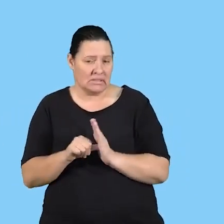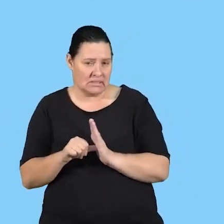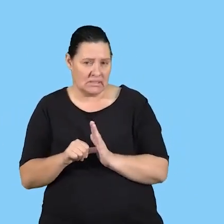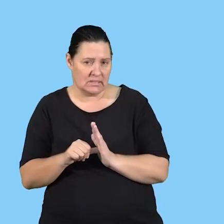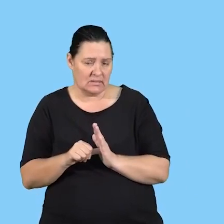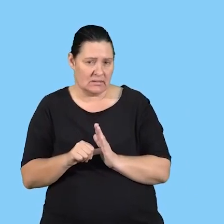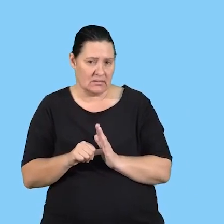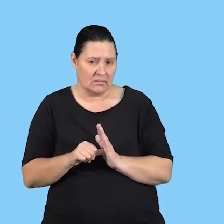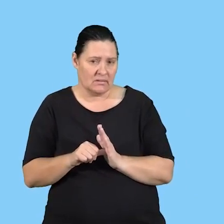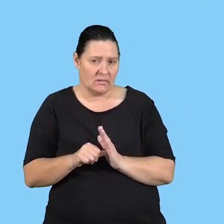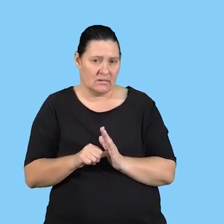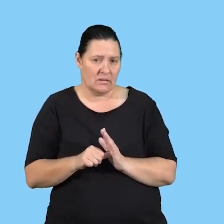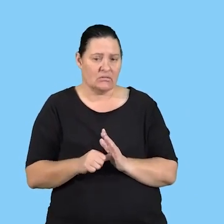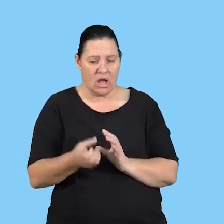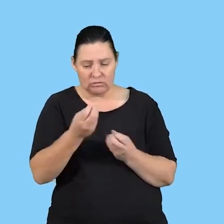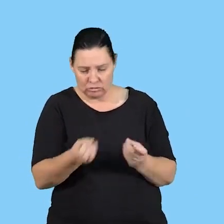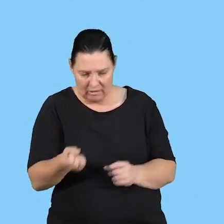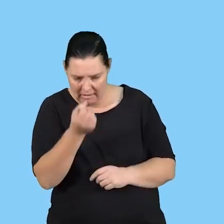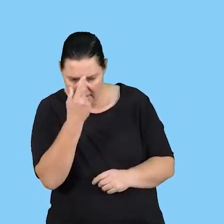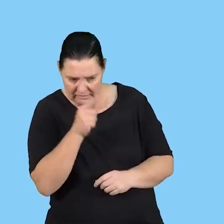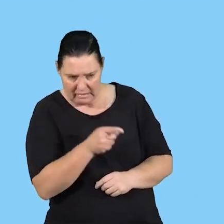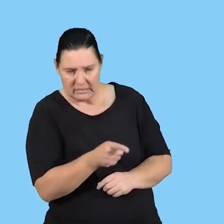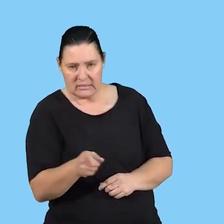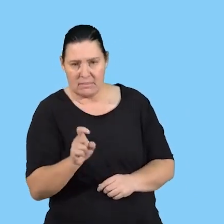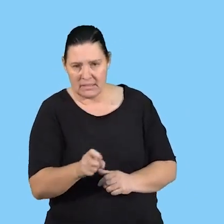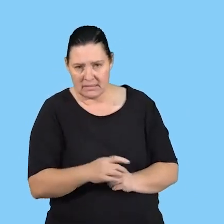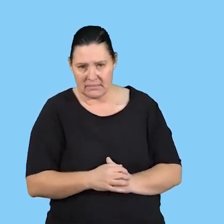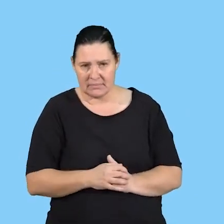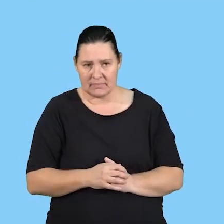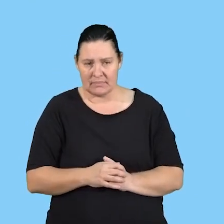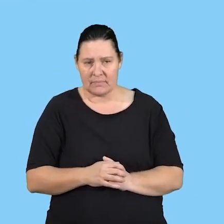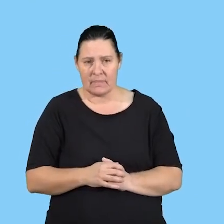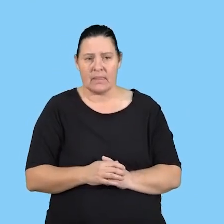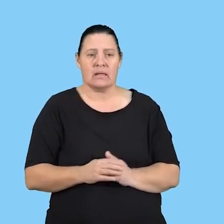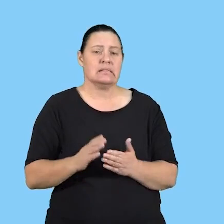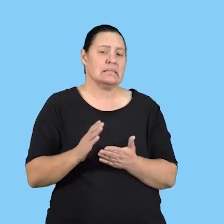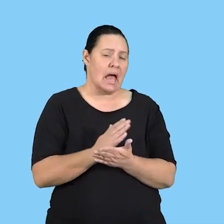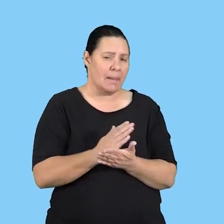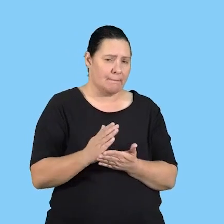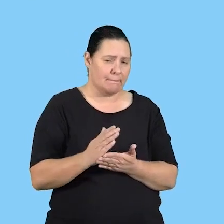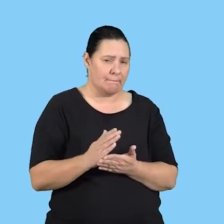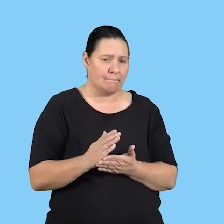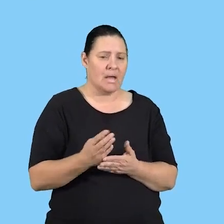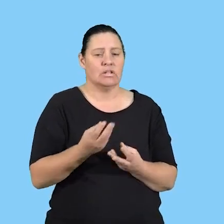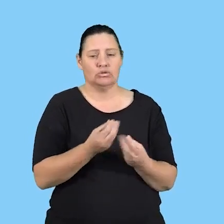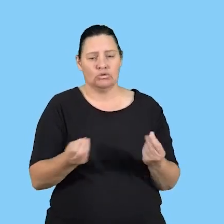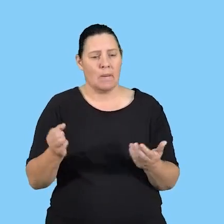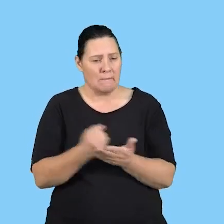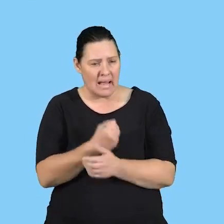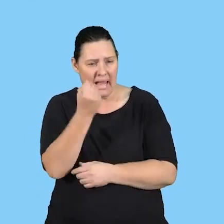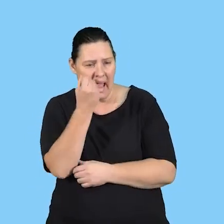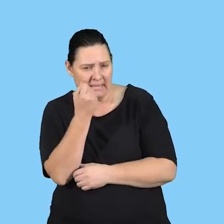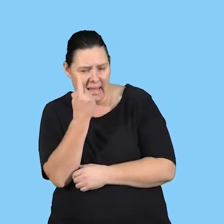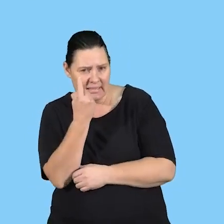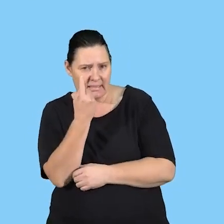actually get to grips with for our children. Now, some of the things that children need to